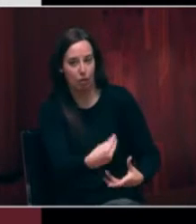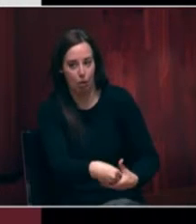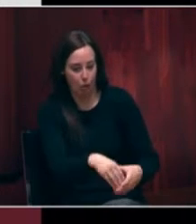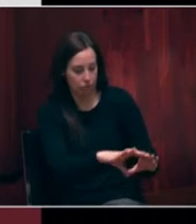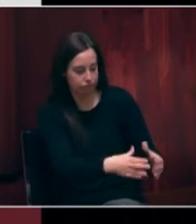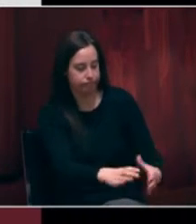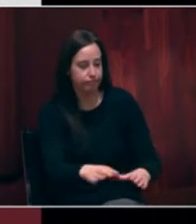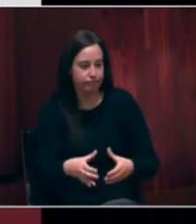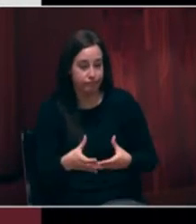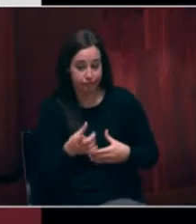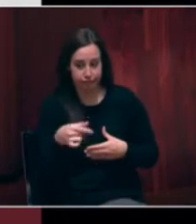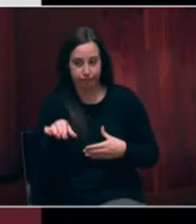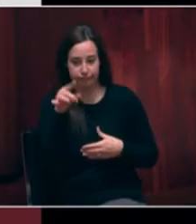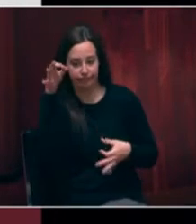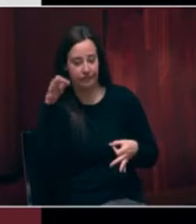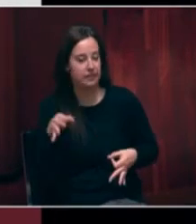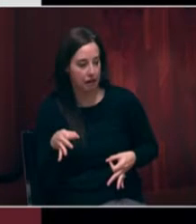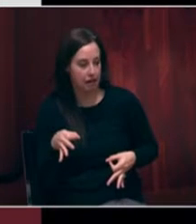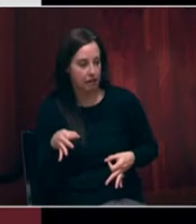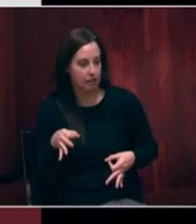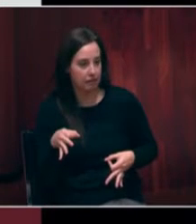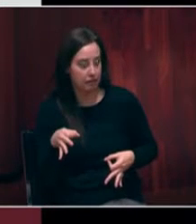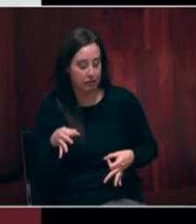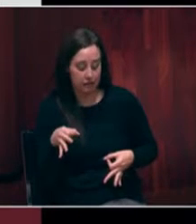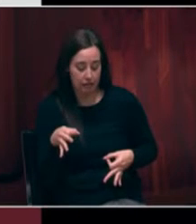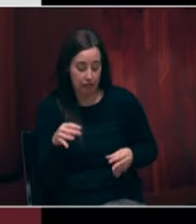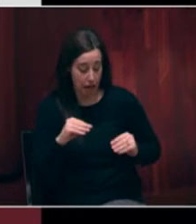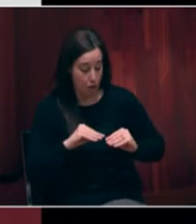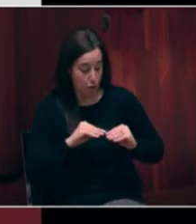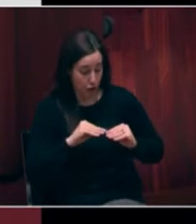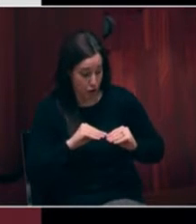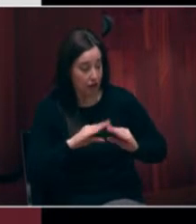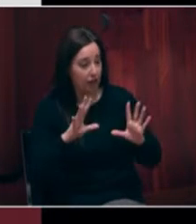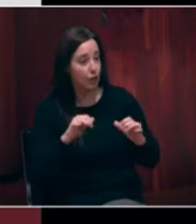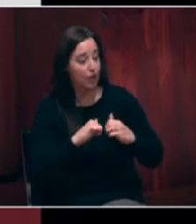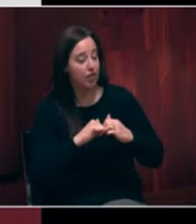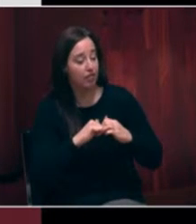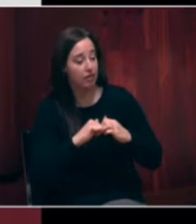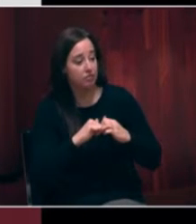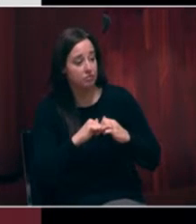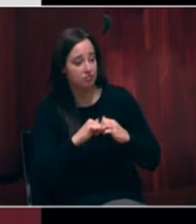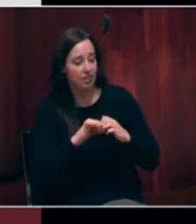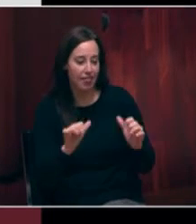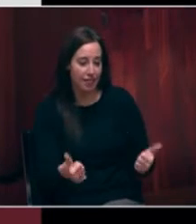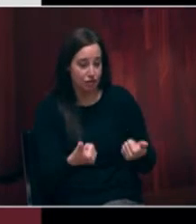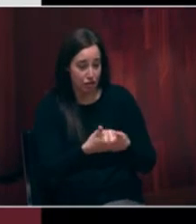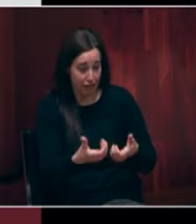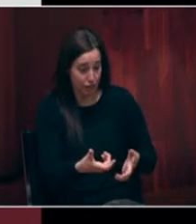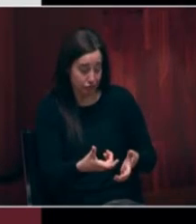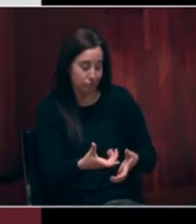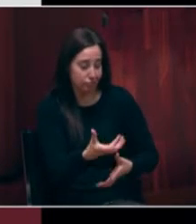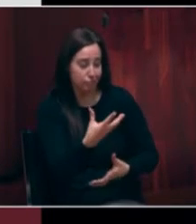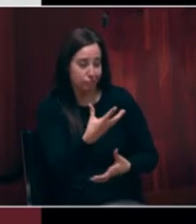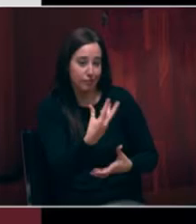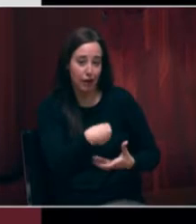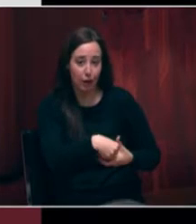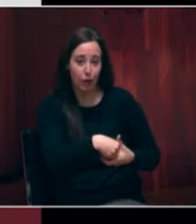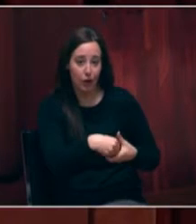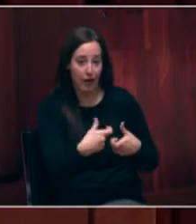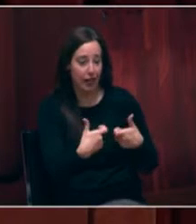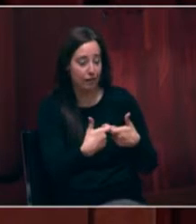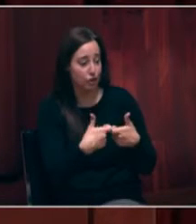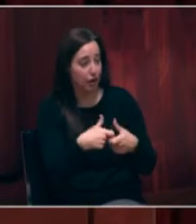making. And then we were very clear, given all the challenges we have with electronic messaging, that if somebody has